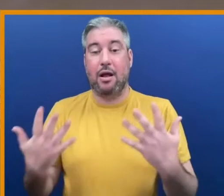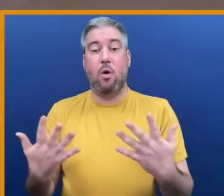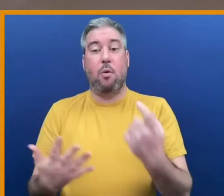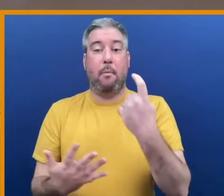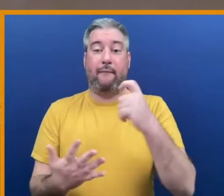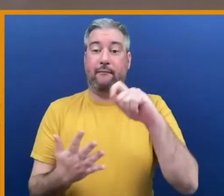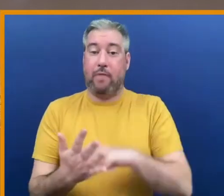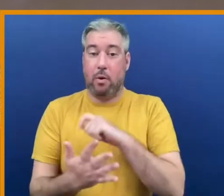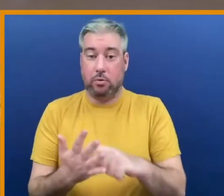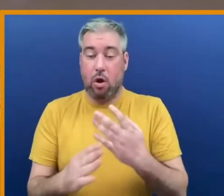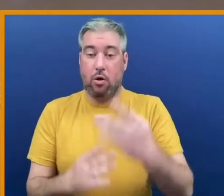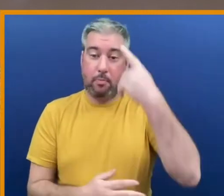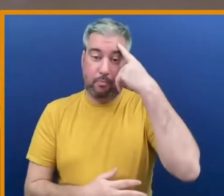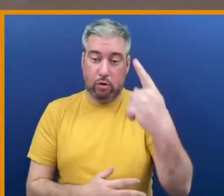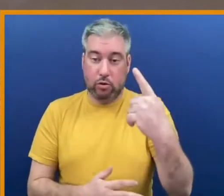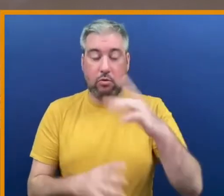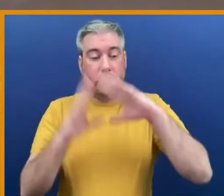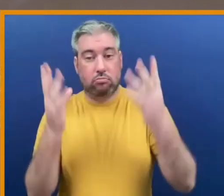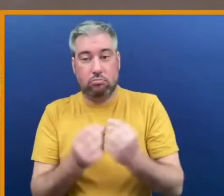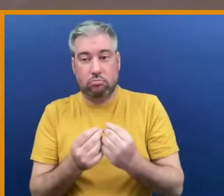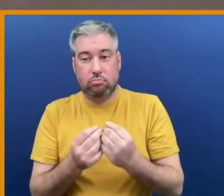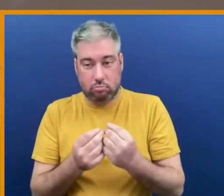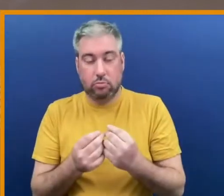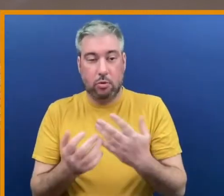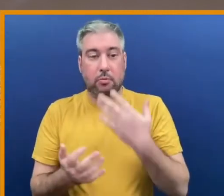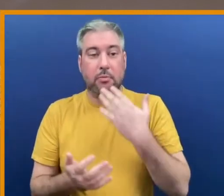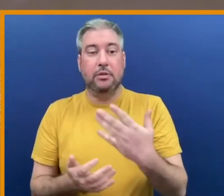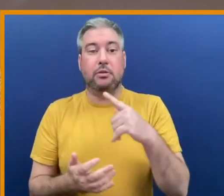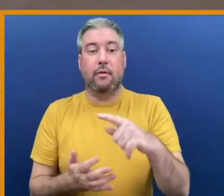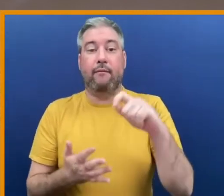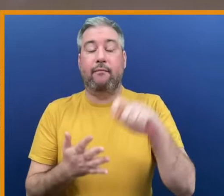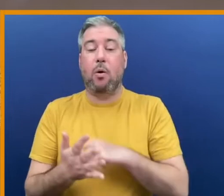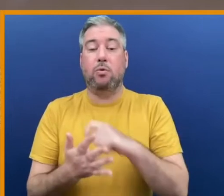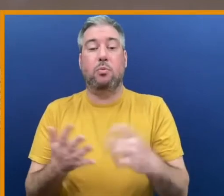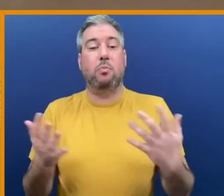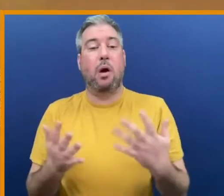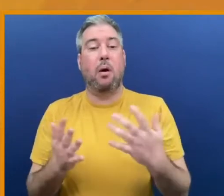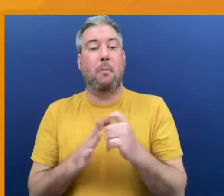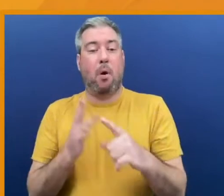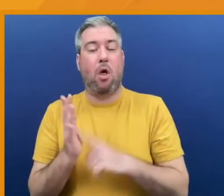the polls tab under the auditorium tab. Chris, could you please launch the vote?